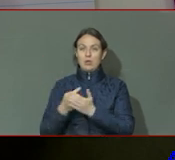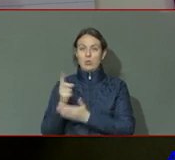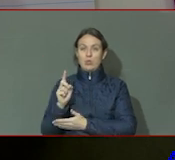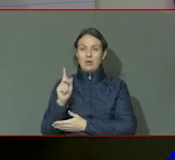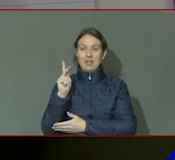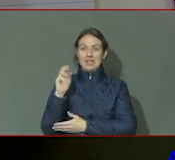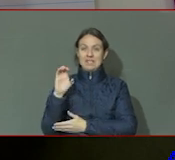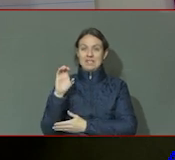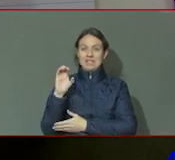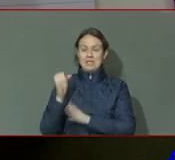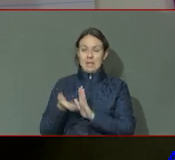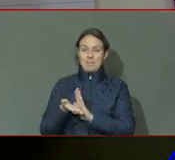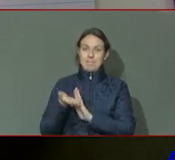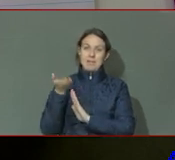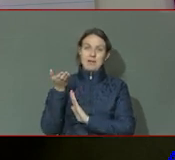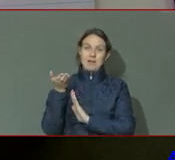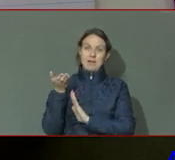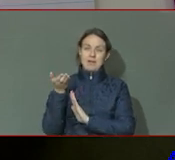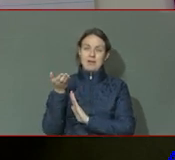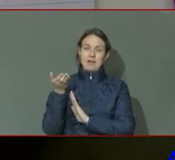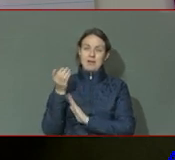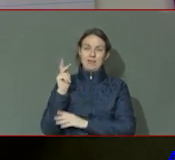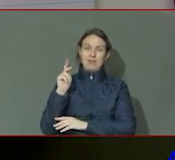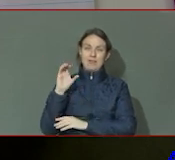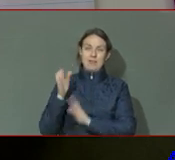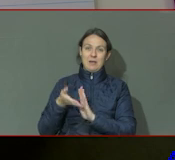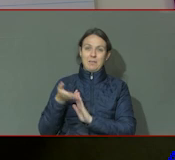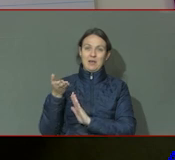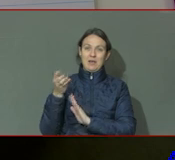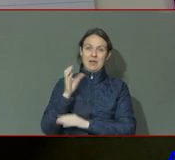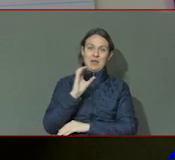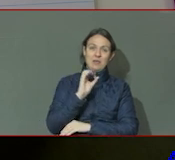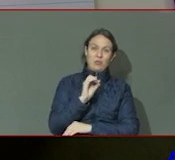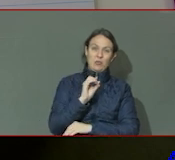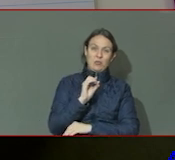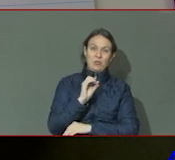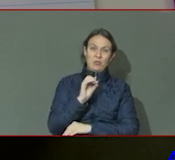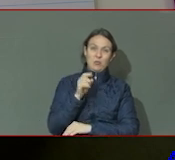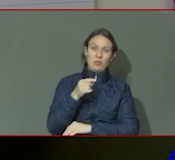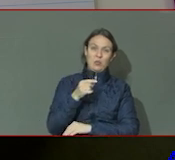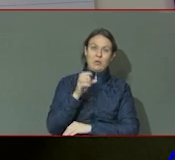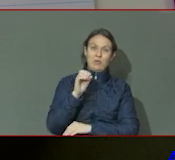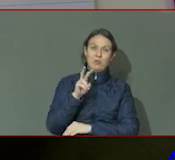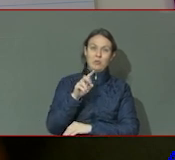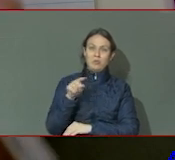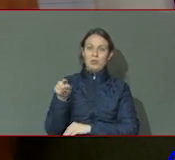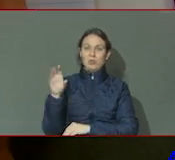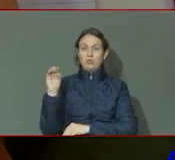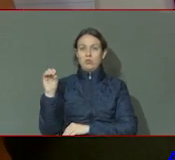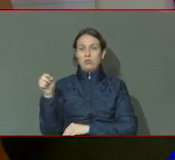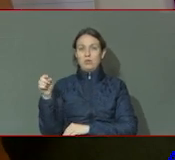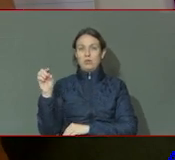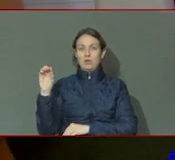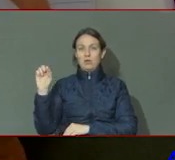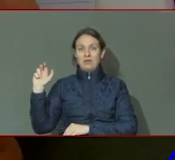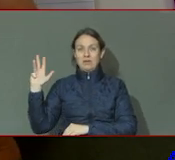Kc increased. It increased from 0.02 to 0.09.